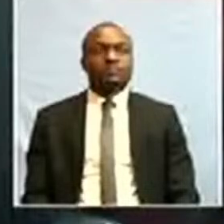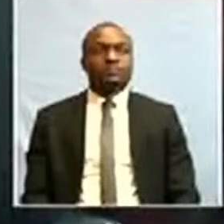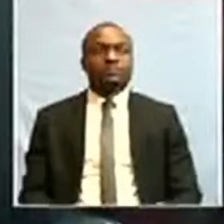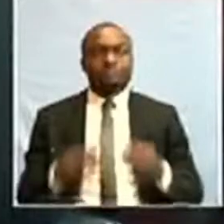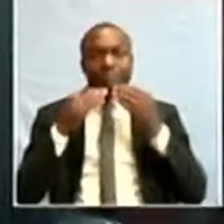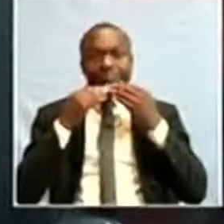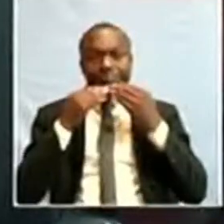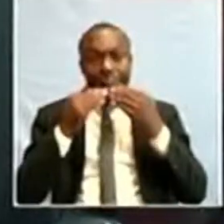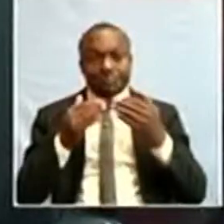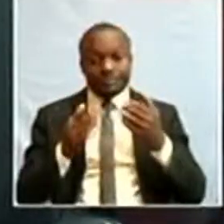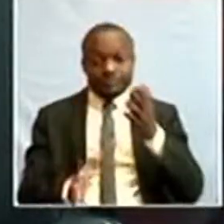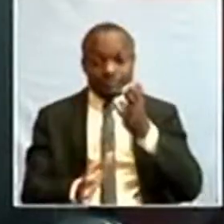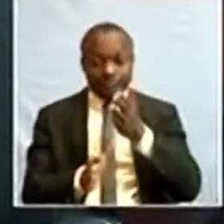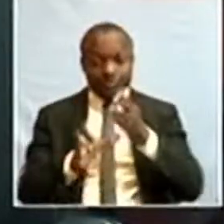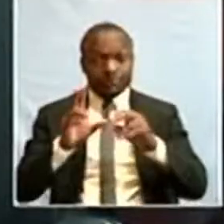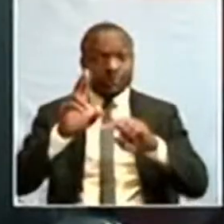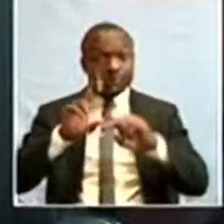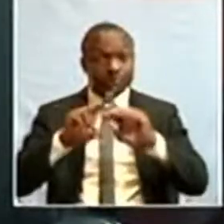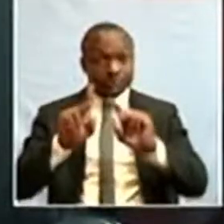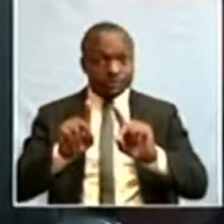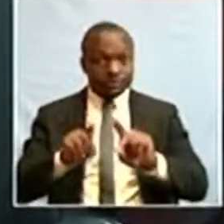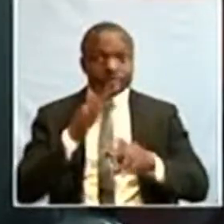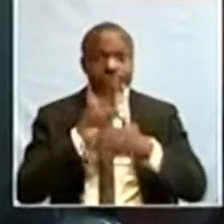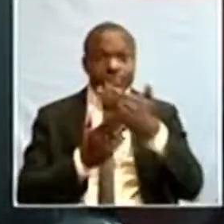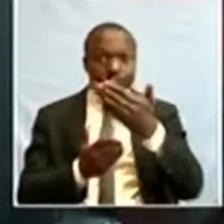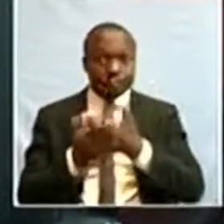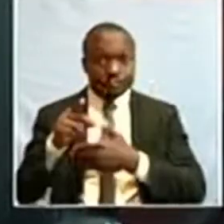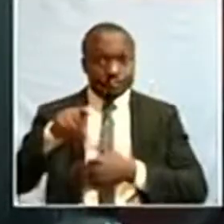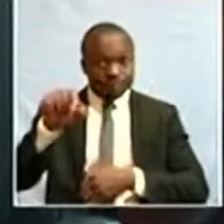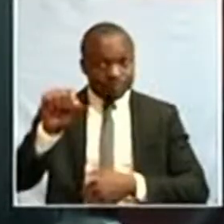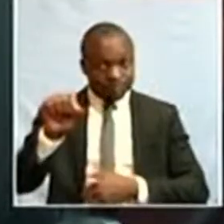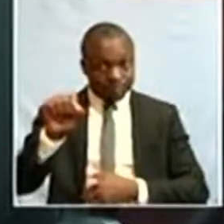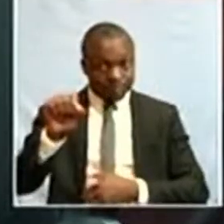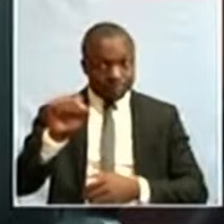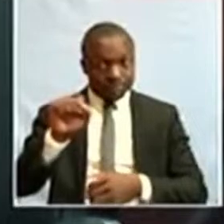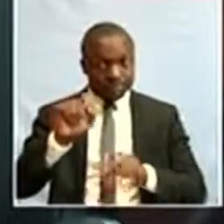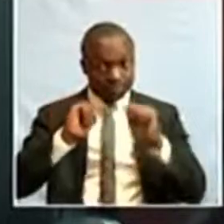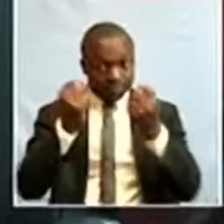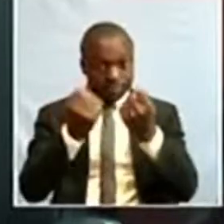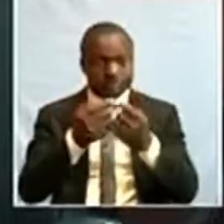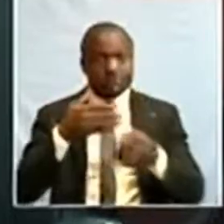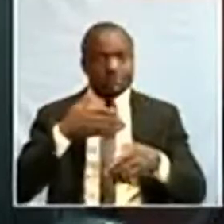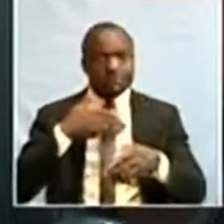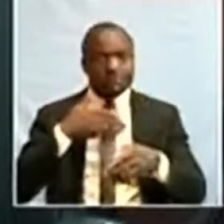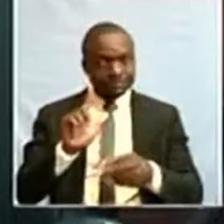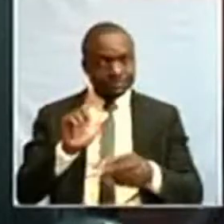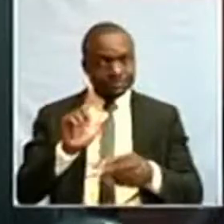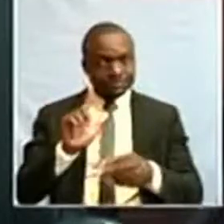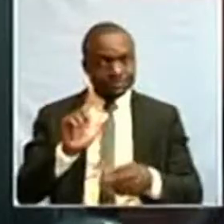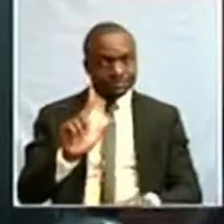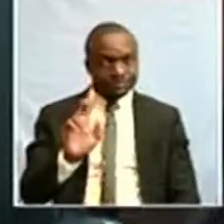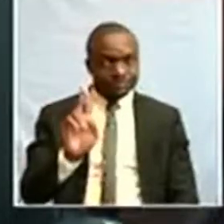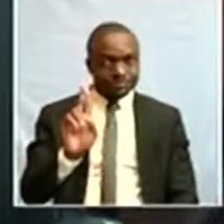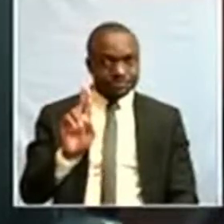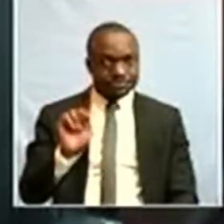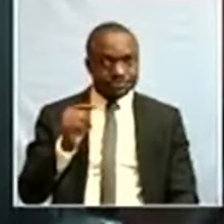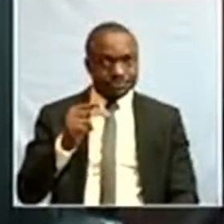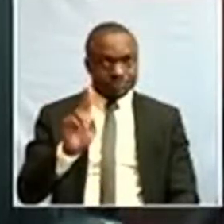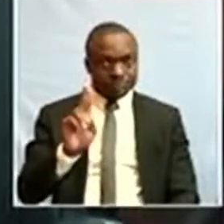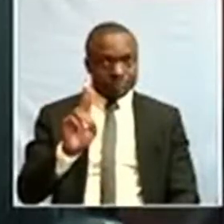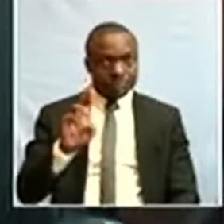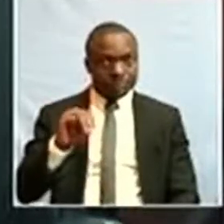Thank you, Vice Chair. Good morning, PS and your team. My name is Alung Lakson, a Member of Parliament for